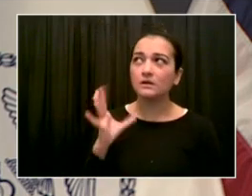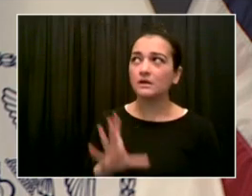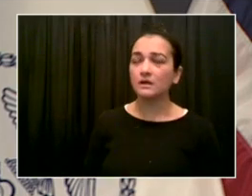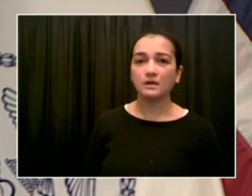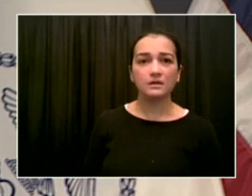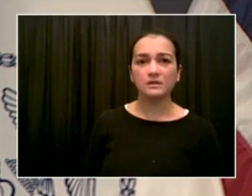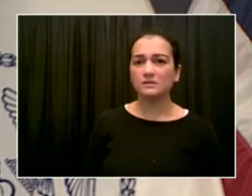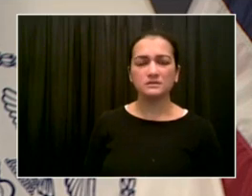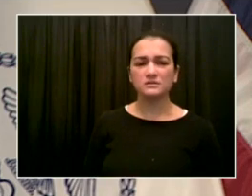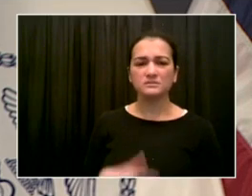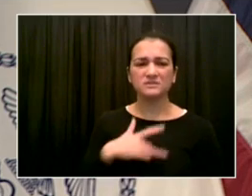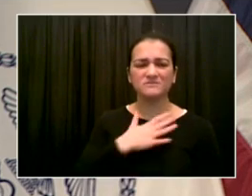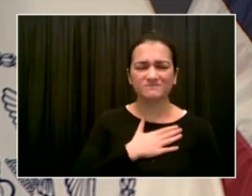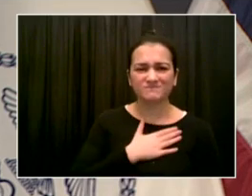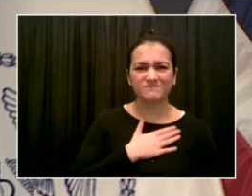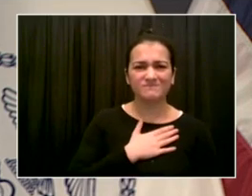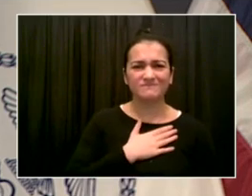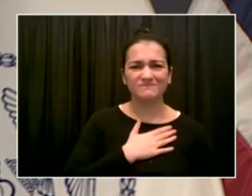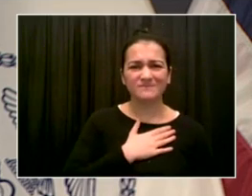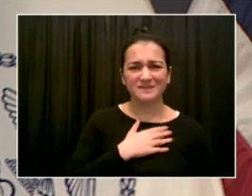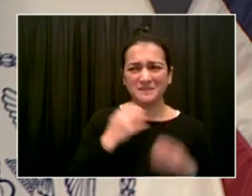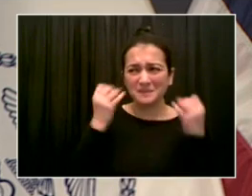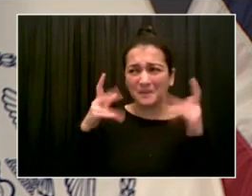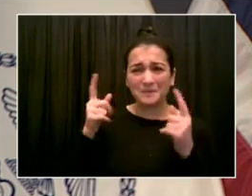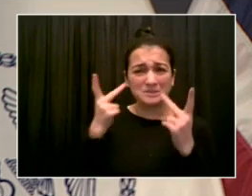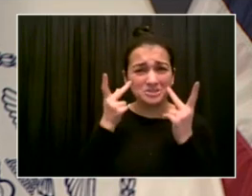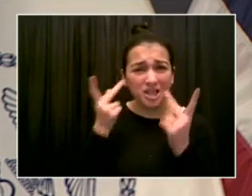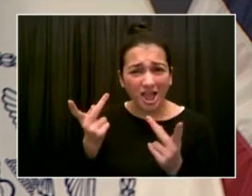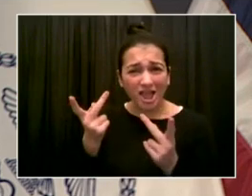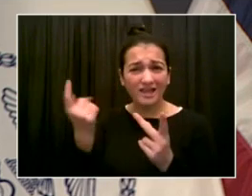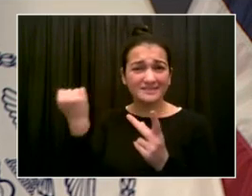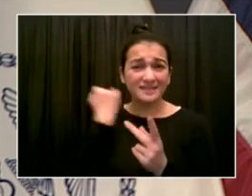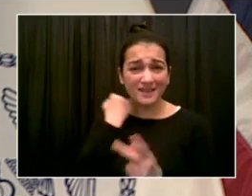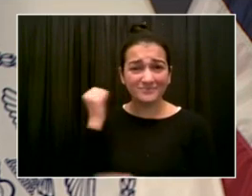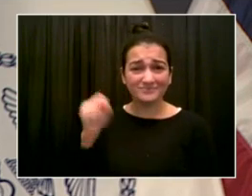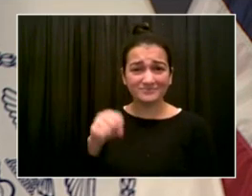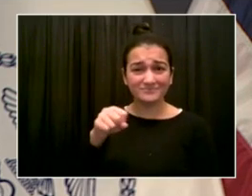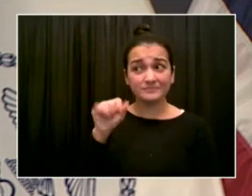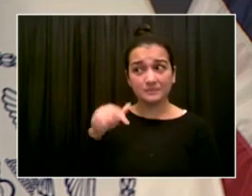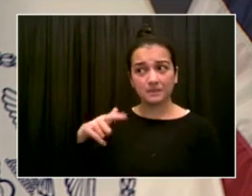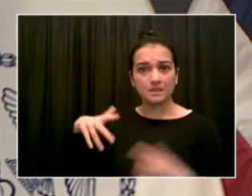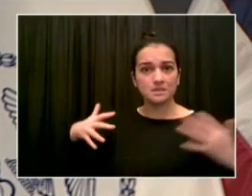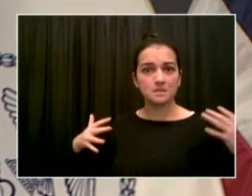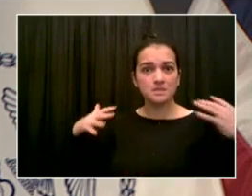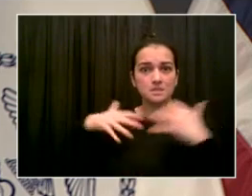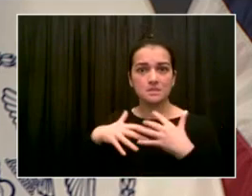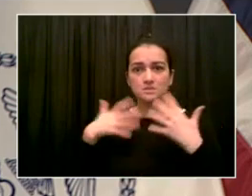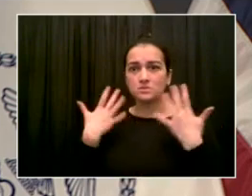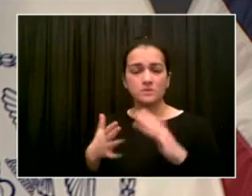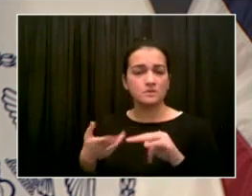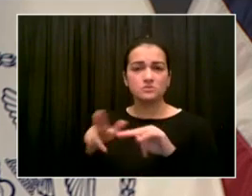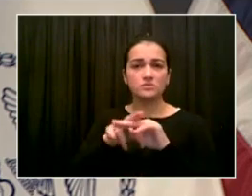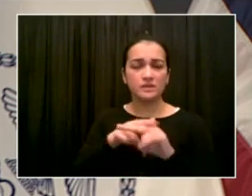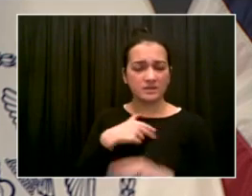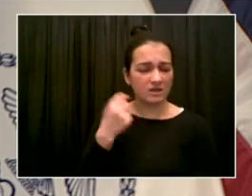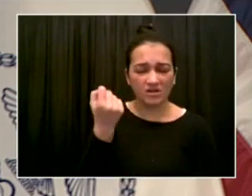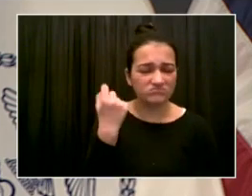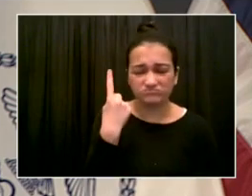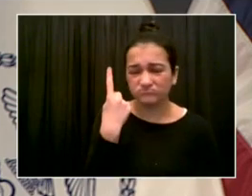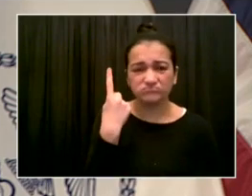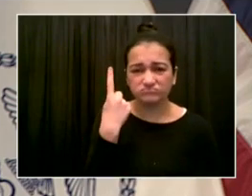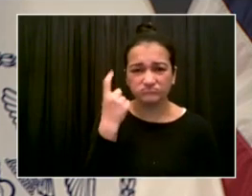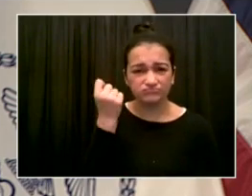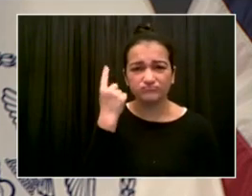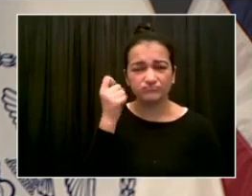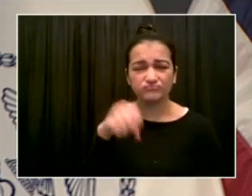need to understand what that was, why it happened. But I want to, at the same time, say, of course it's true to say perception and reality